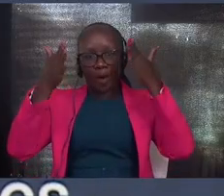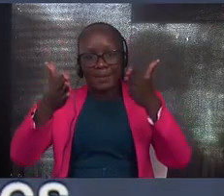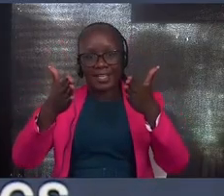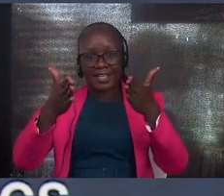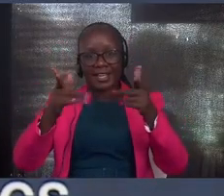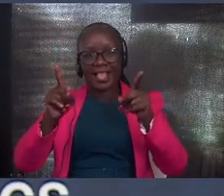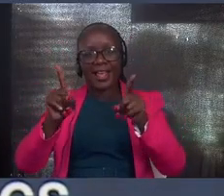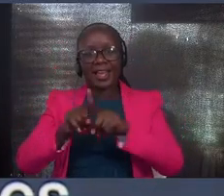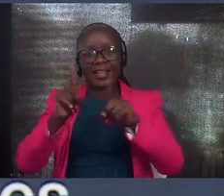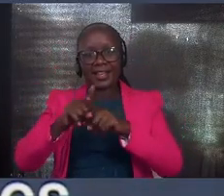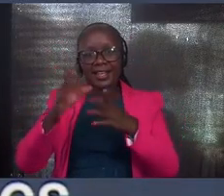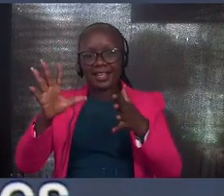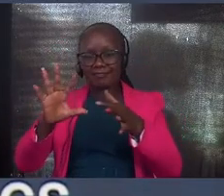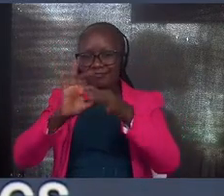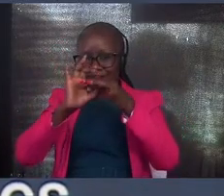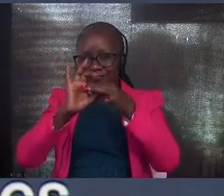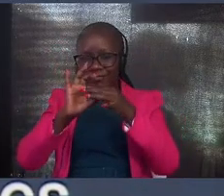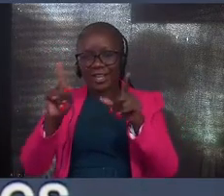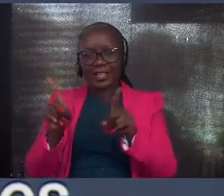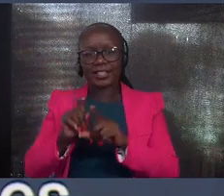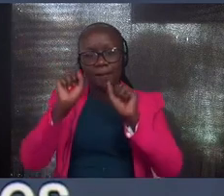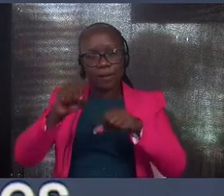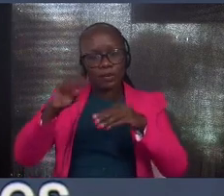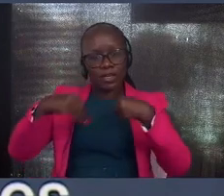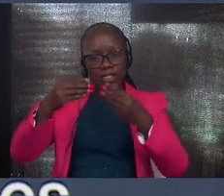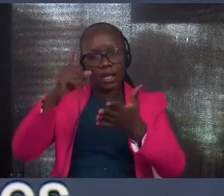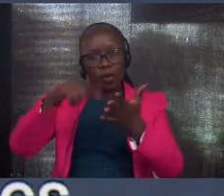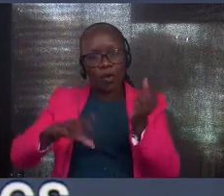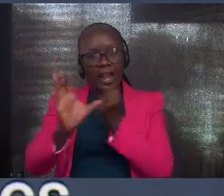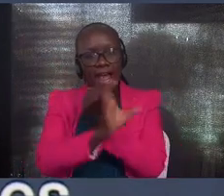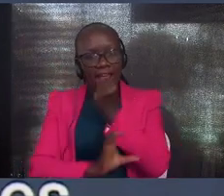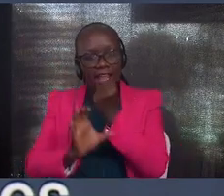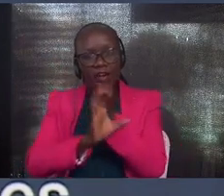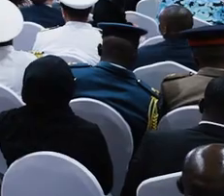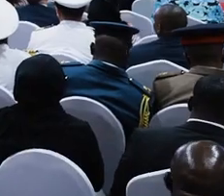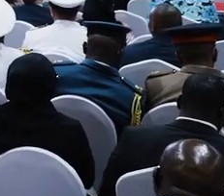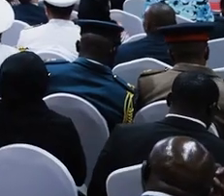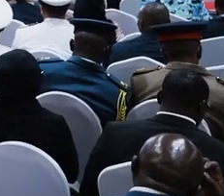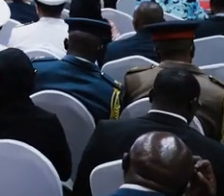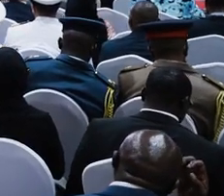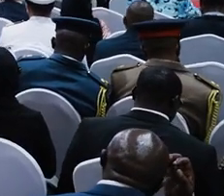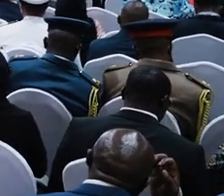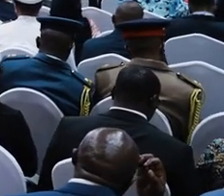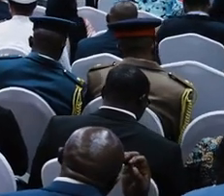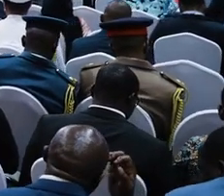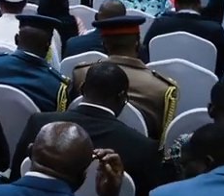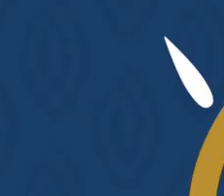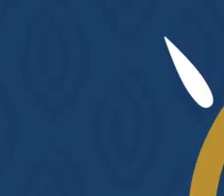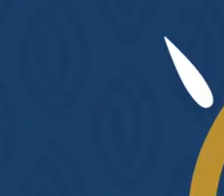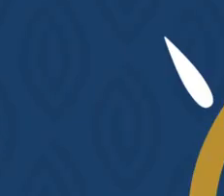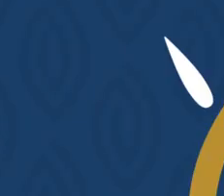a conviction that we can actually deliver what the continent wants, and we are the ones to do that.